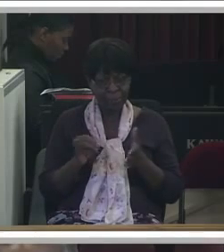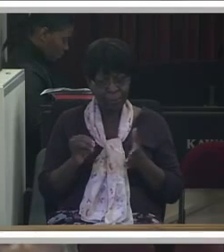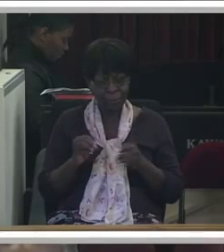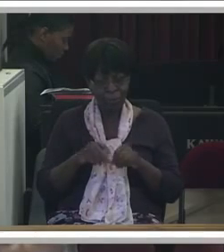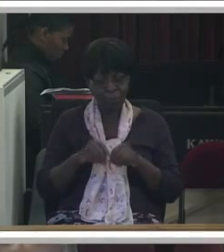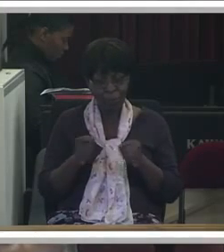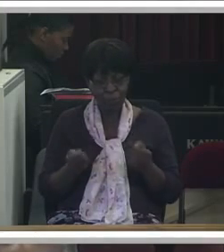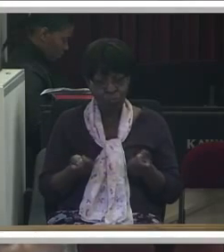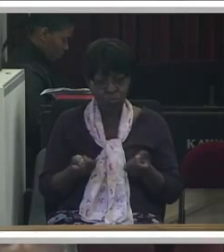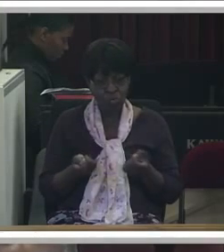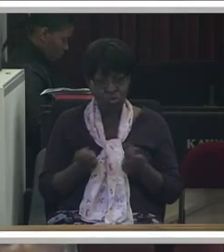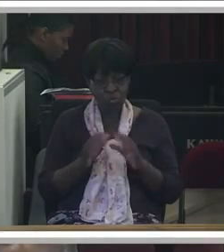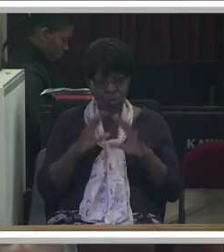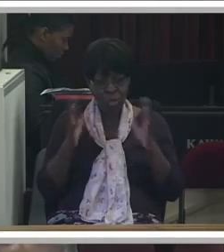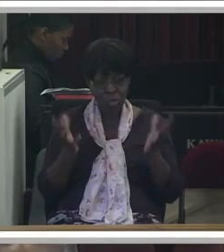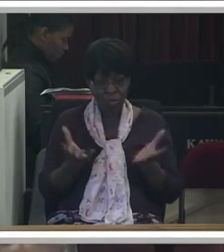It's a broken world.